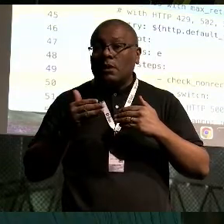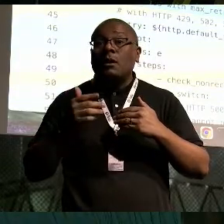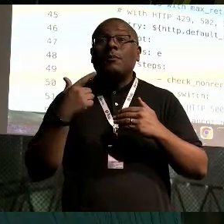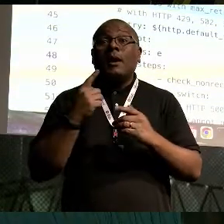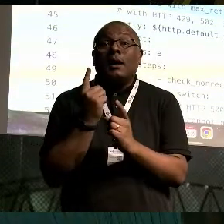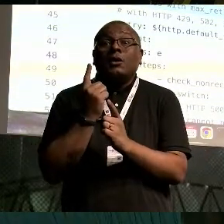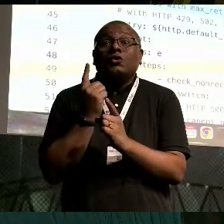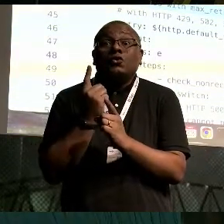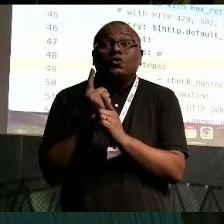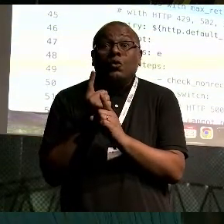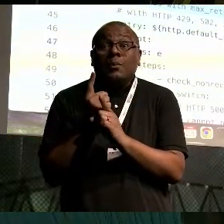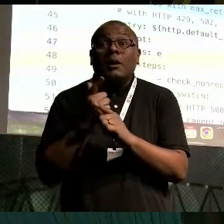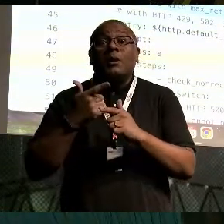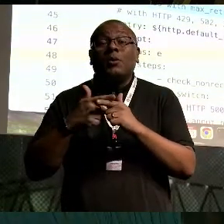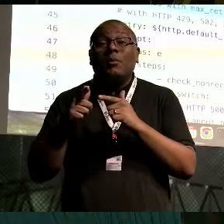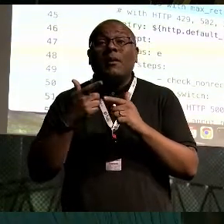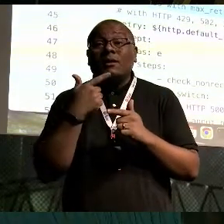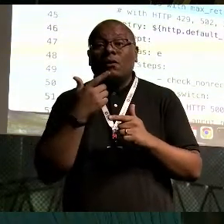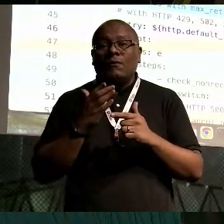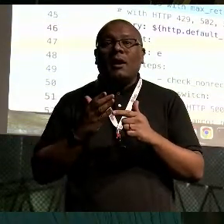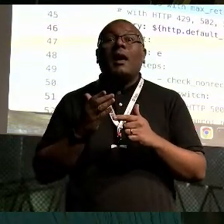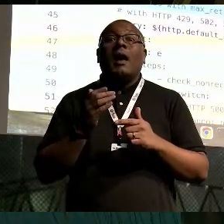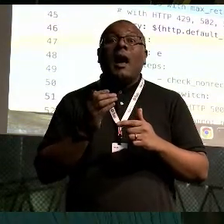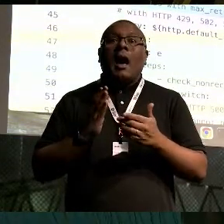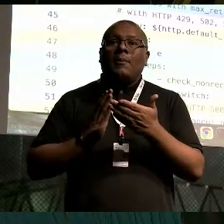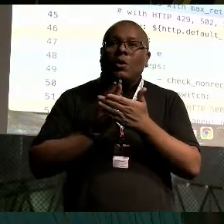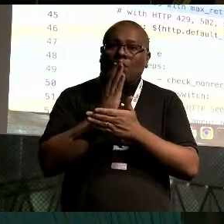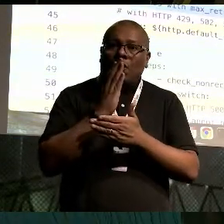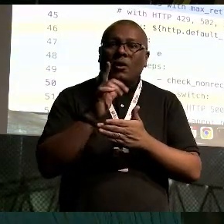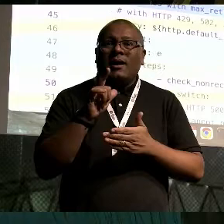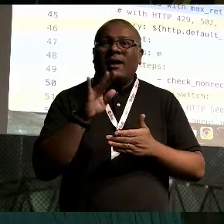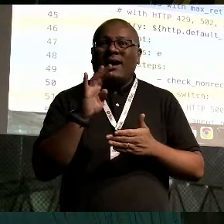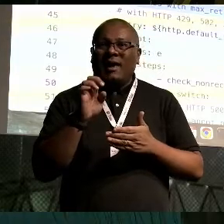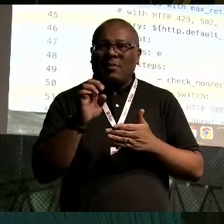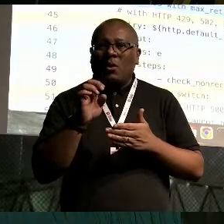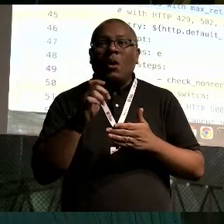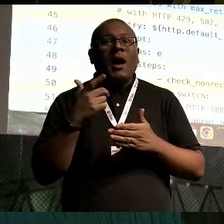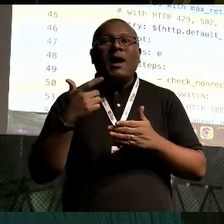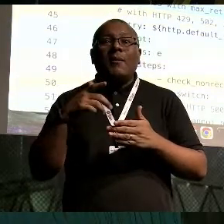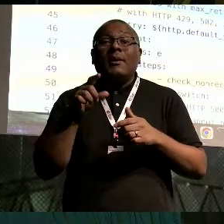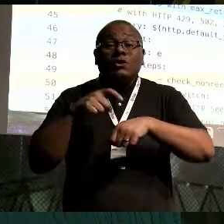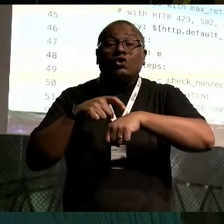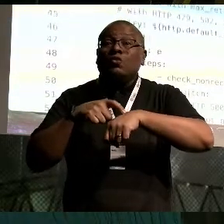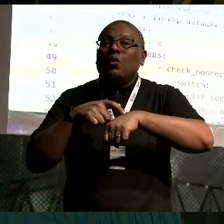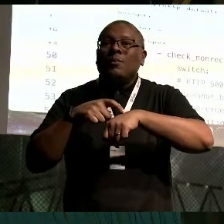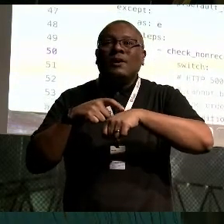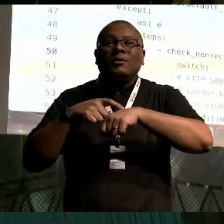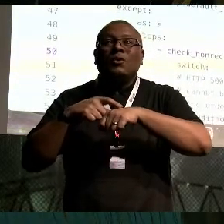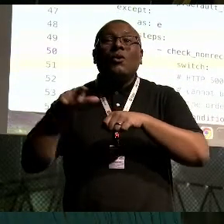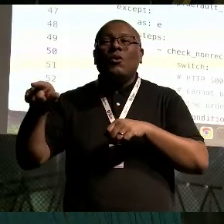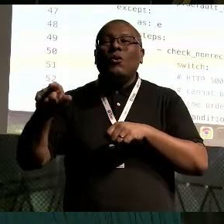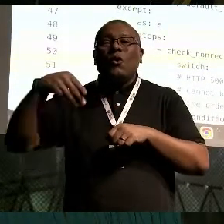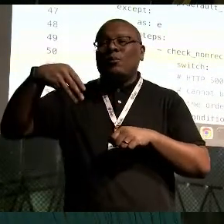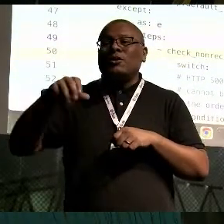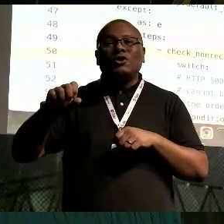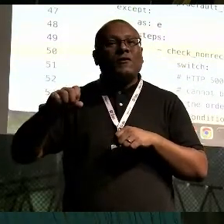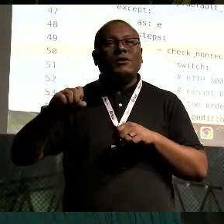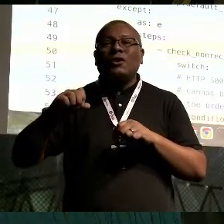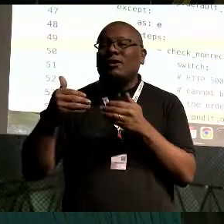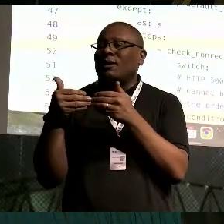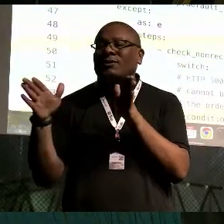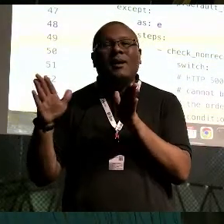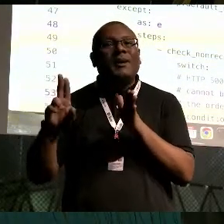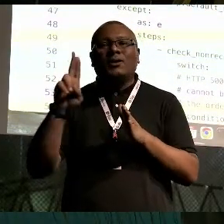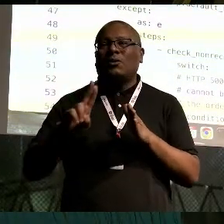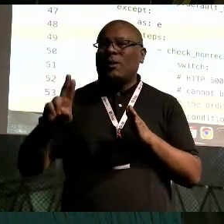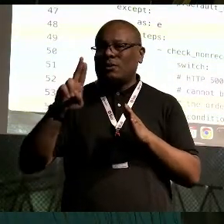503. So if the service is unavailable, it will try 5 times before it concludes that it's not working. And then, of course, at some point when